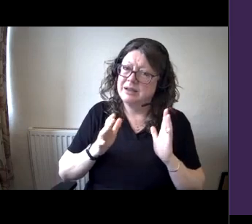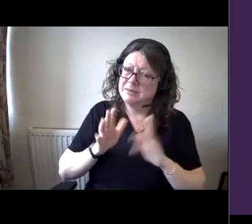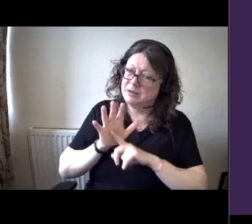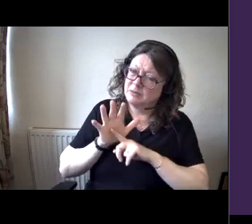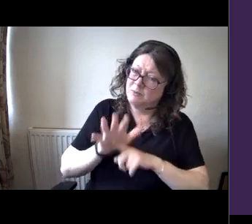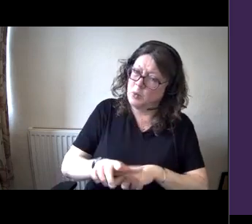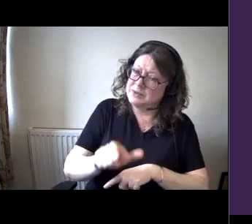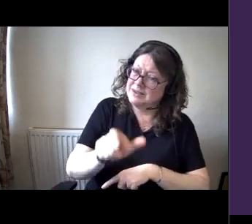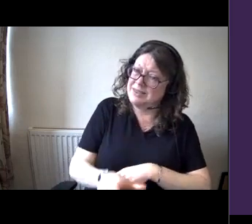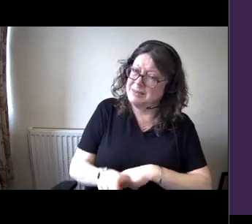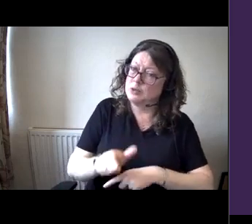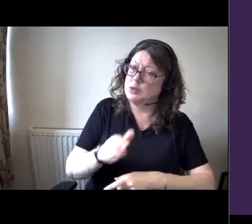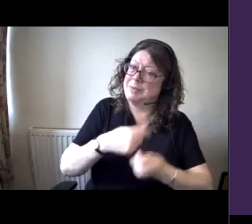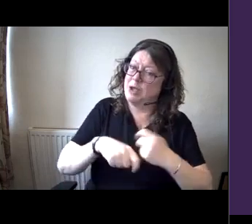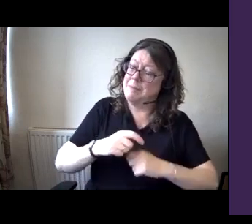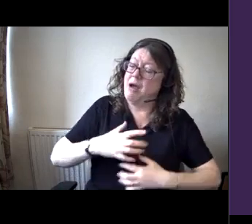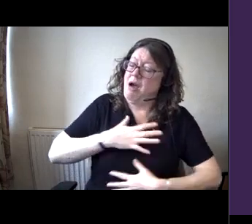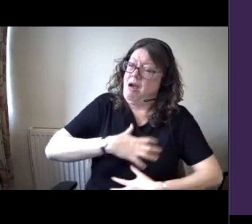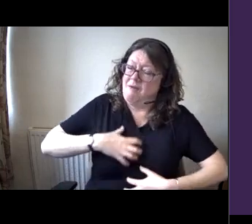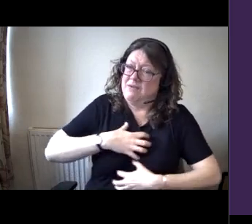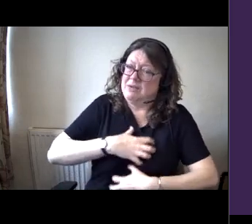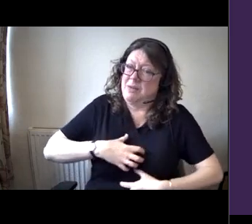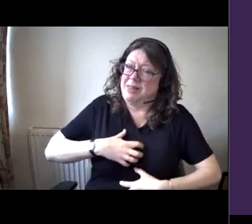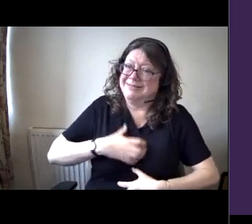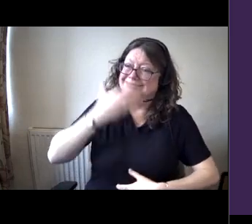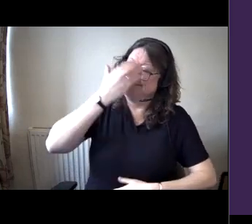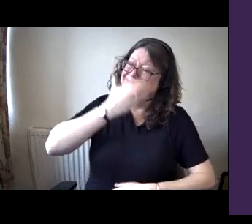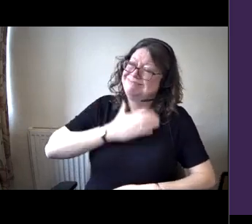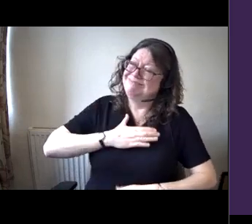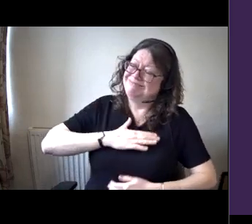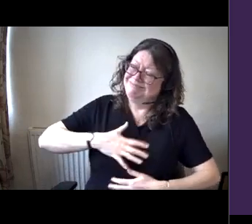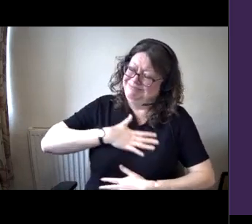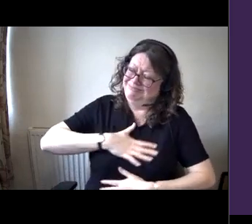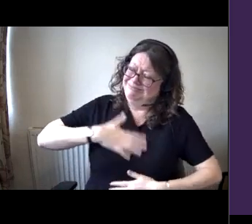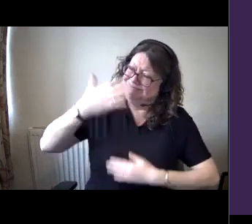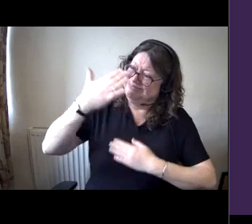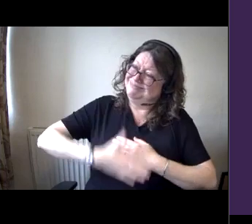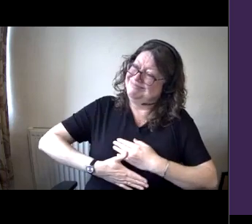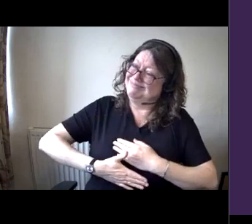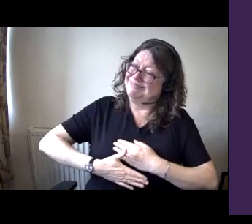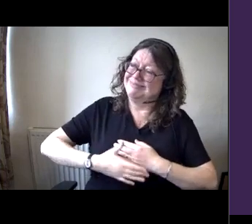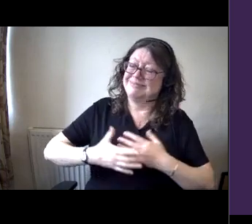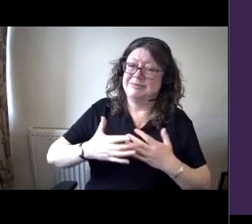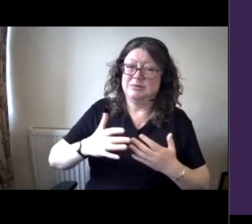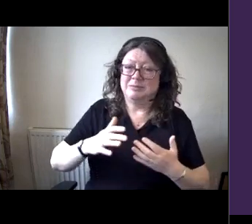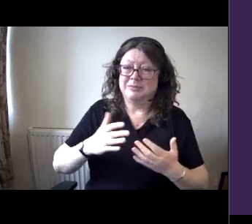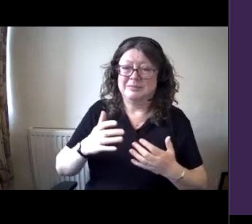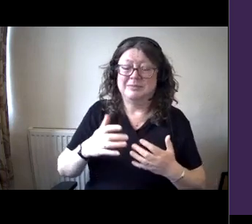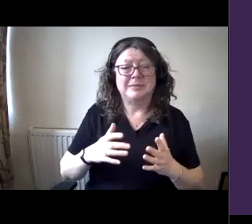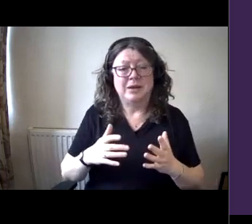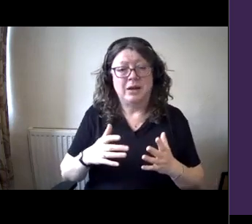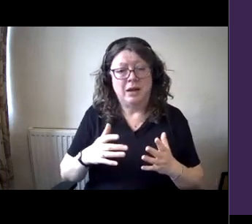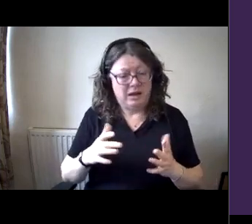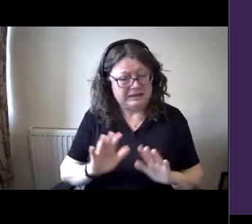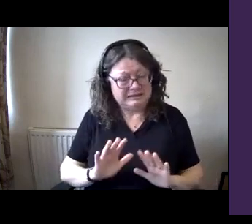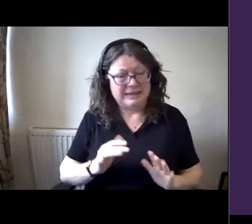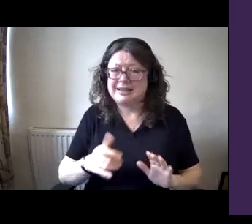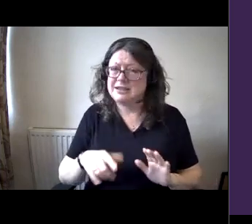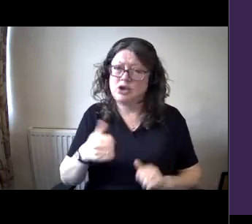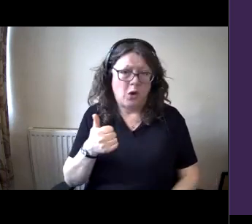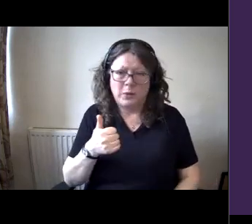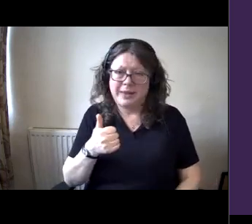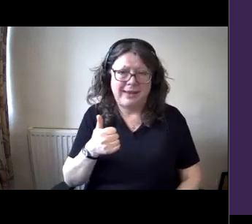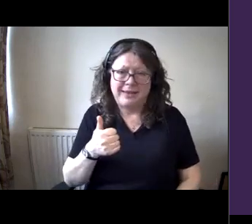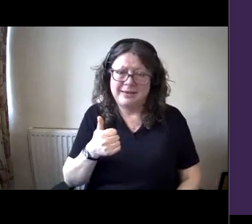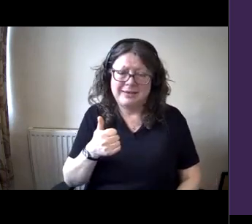need to wear a mask that's okay? Or am I empowering them to be themselves in